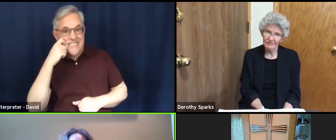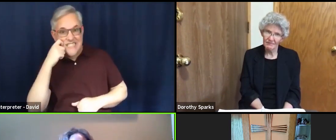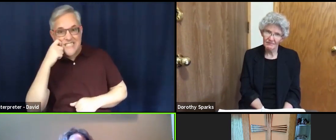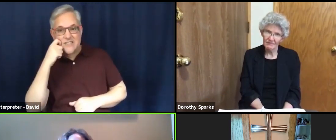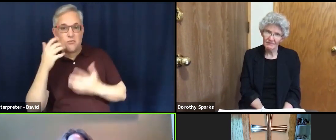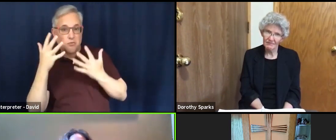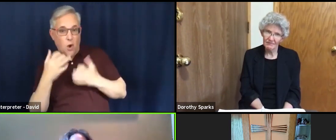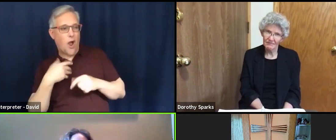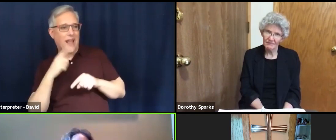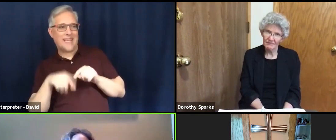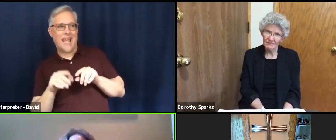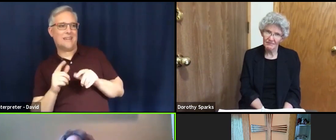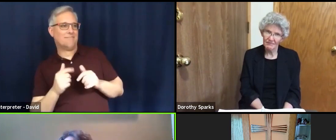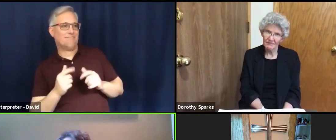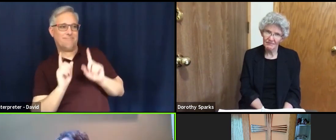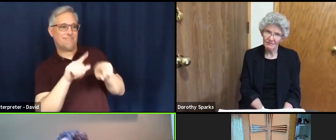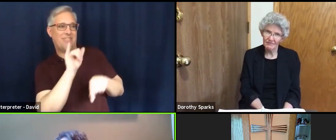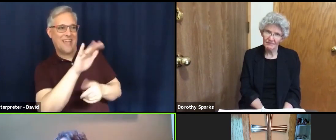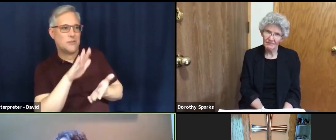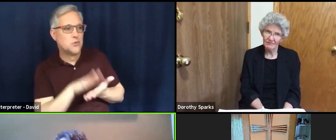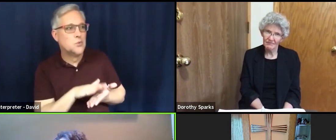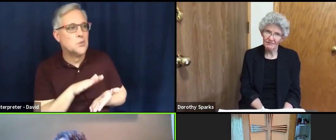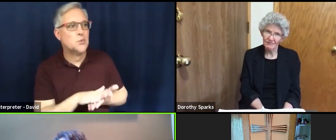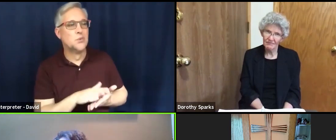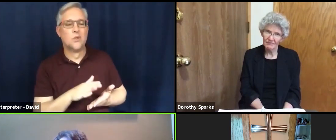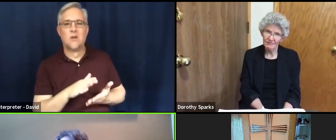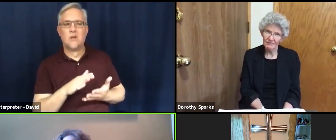all these systems and many, many more